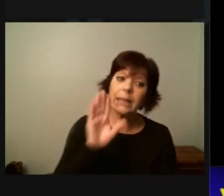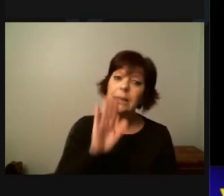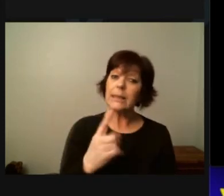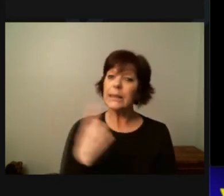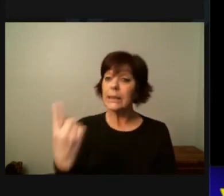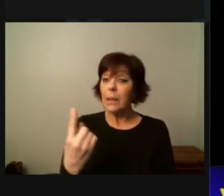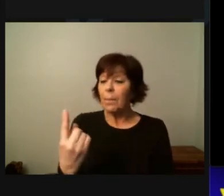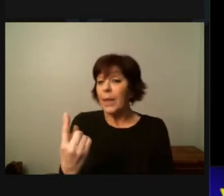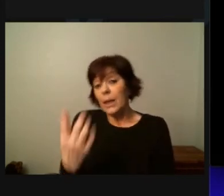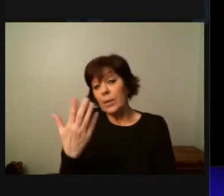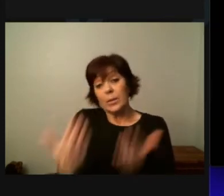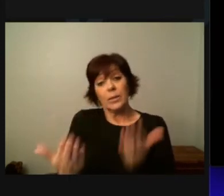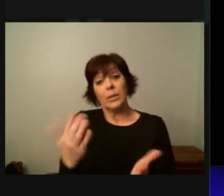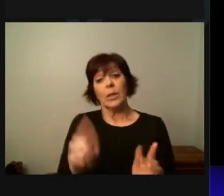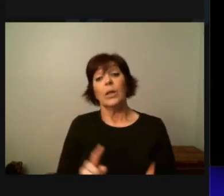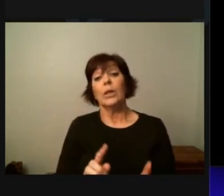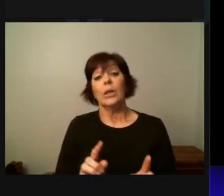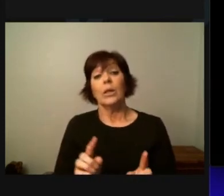going to want to go to